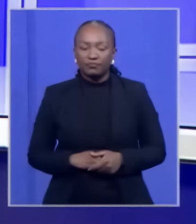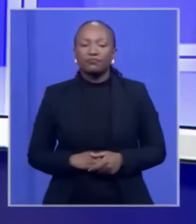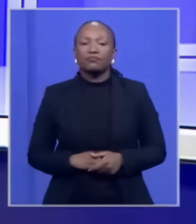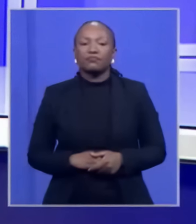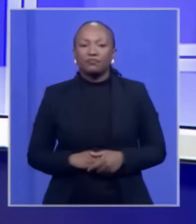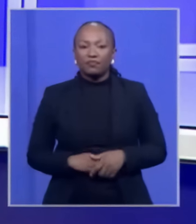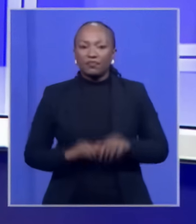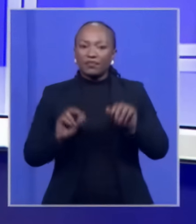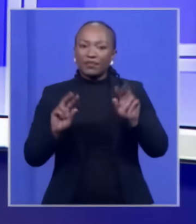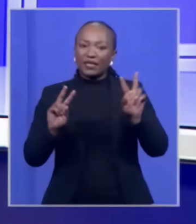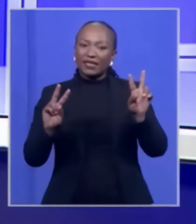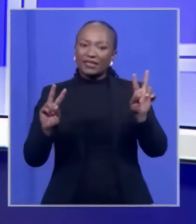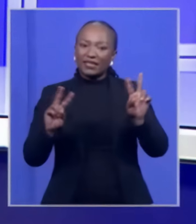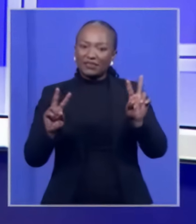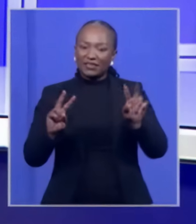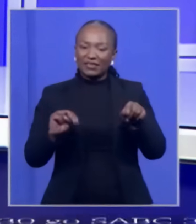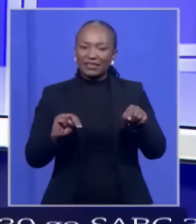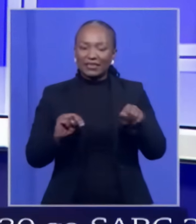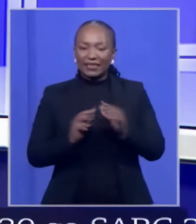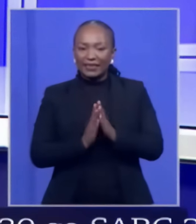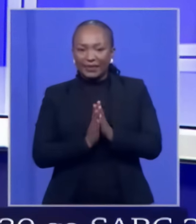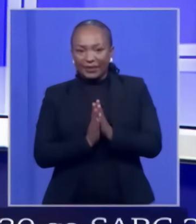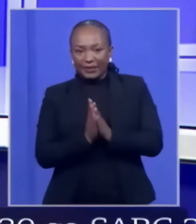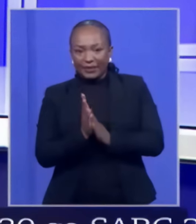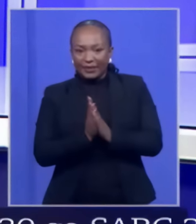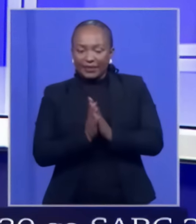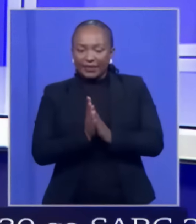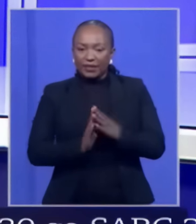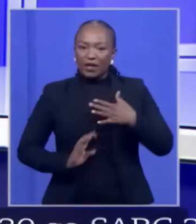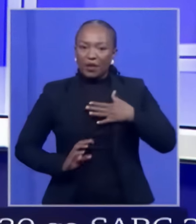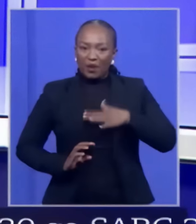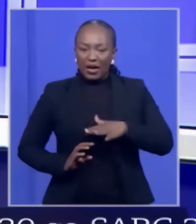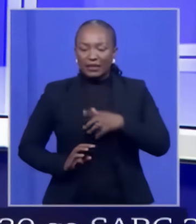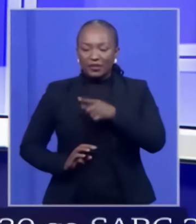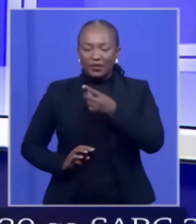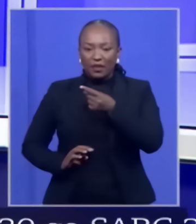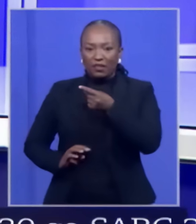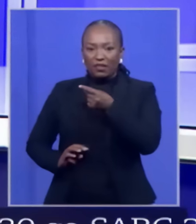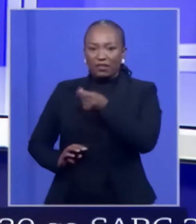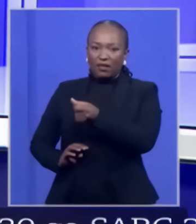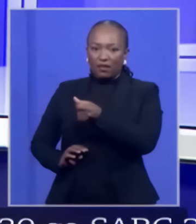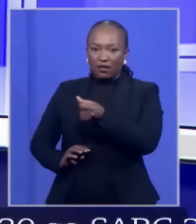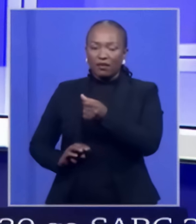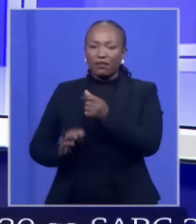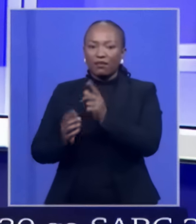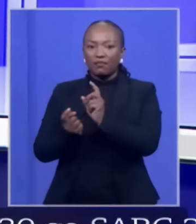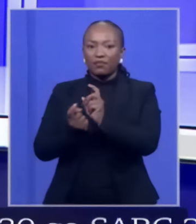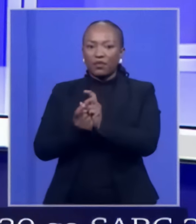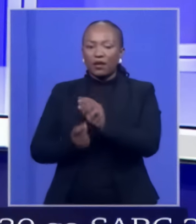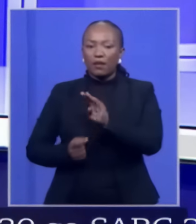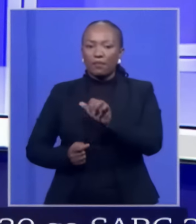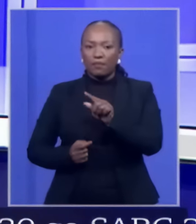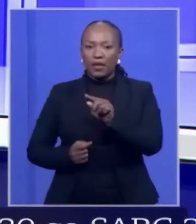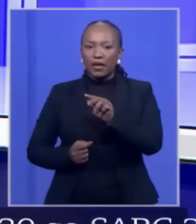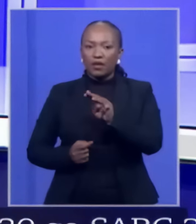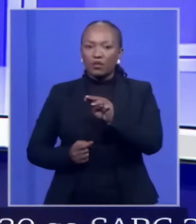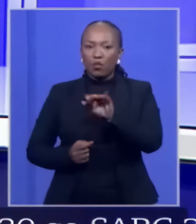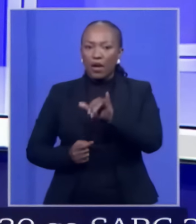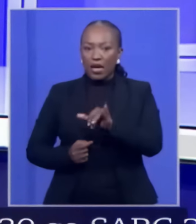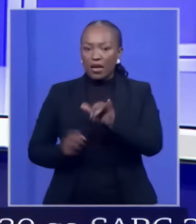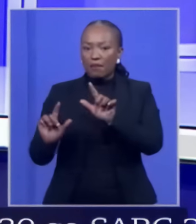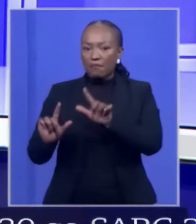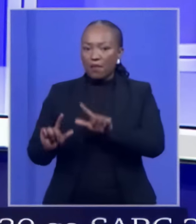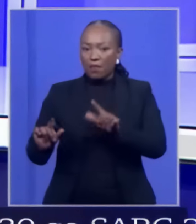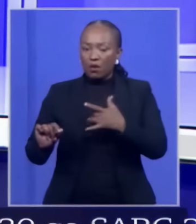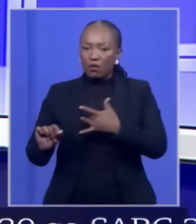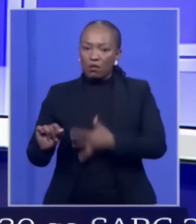Sehlopha sa Kaizer Chiefs se ikemišeditše go tšwela pele ka go fenya nakong ya ge se nkgišetšana makgwafa le dinkgwete tša Betway Premiership. Mamelodi Sundowns